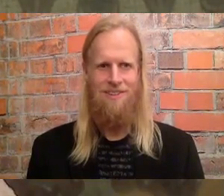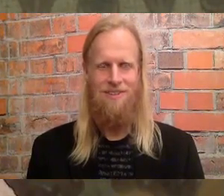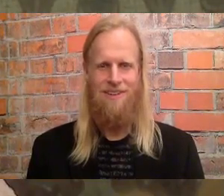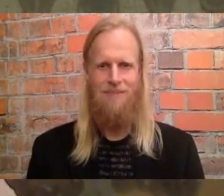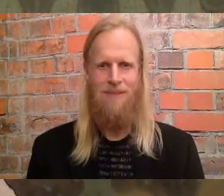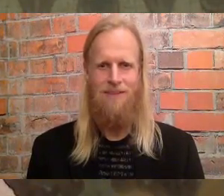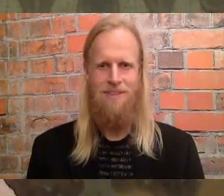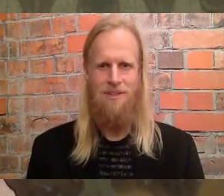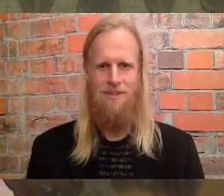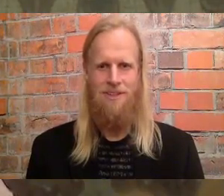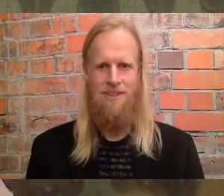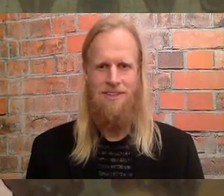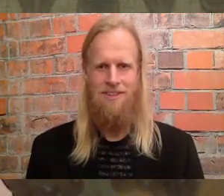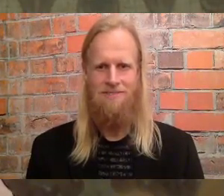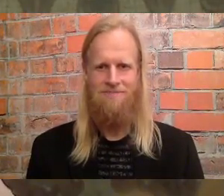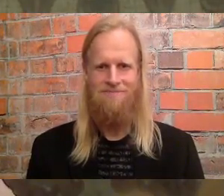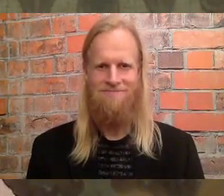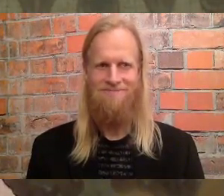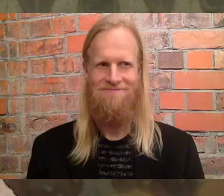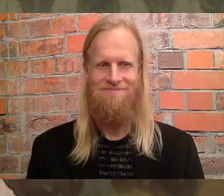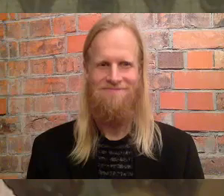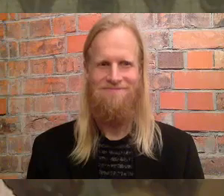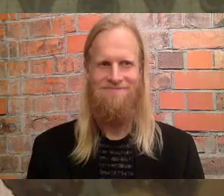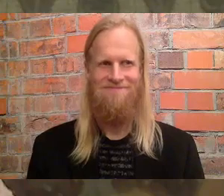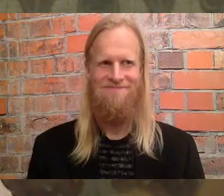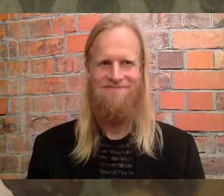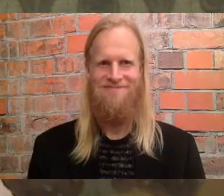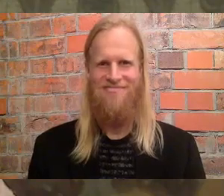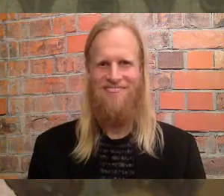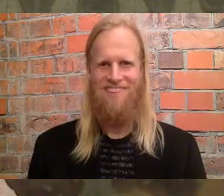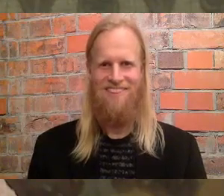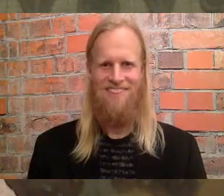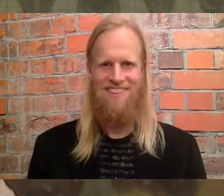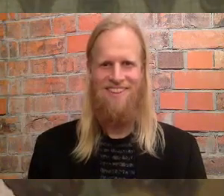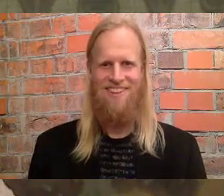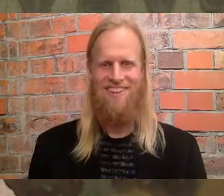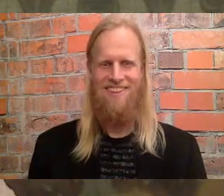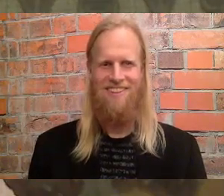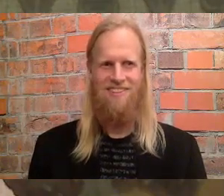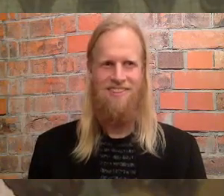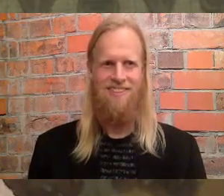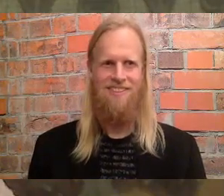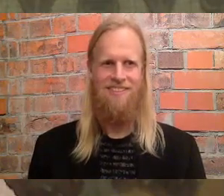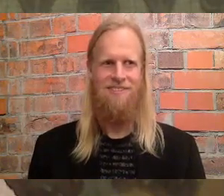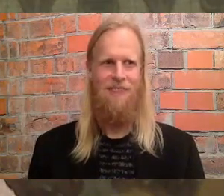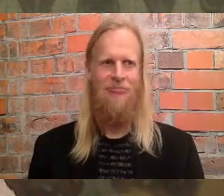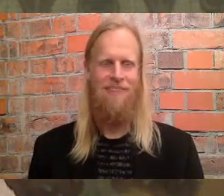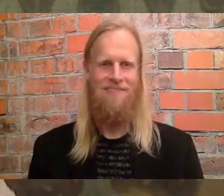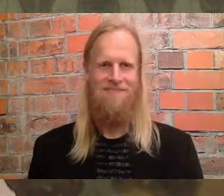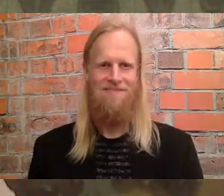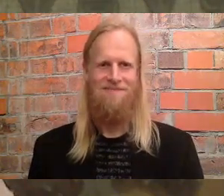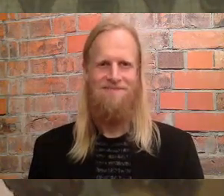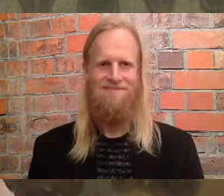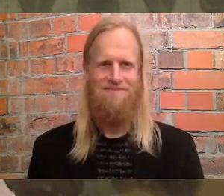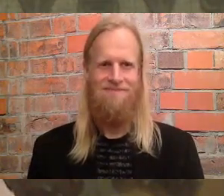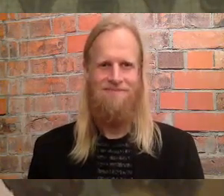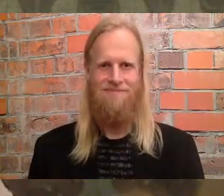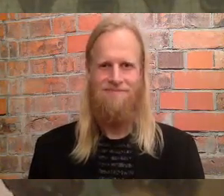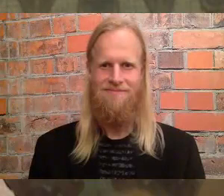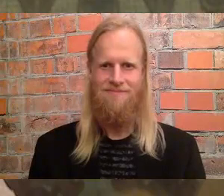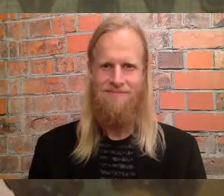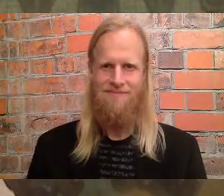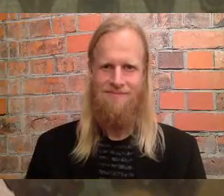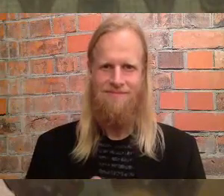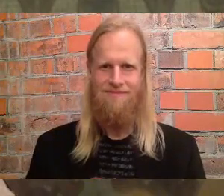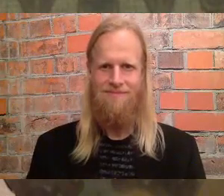to have these living angels working together with me to help bring this love further into the world. Ruth O., I've seen you